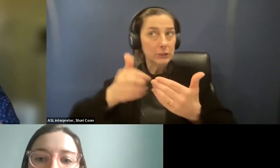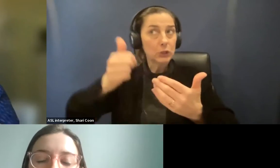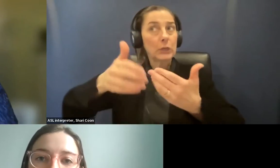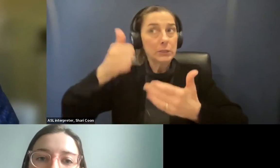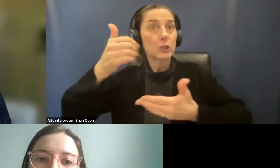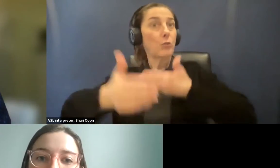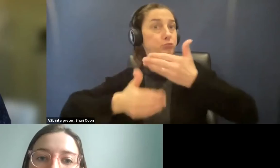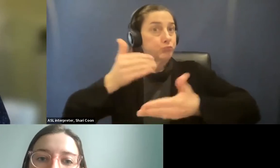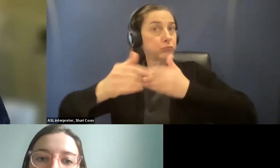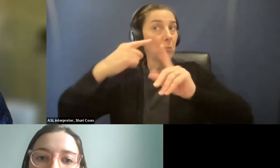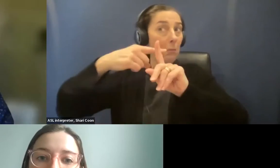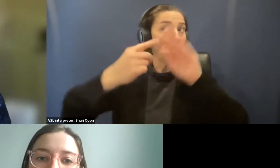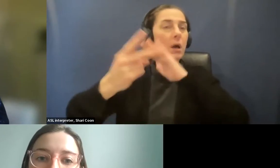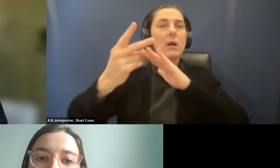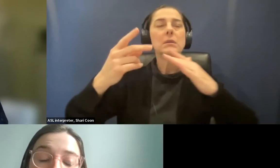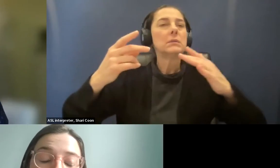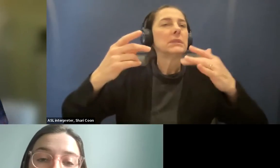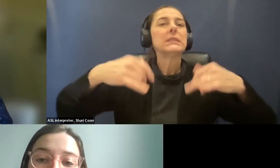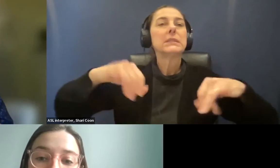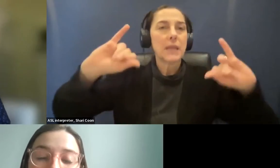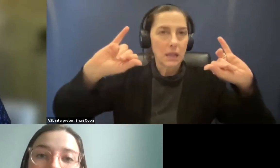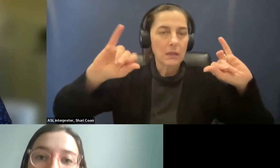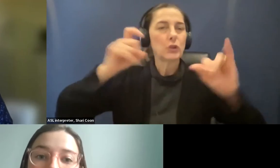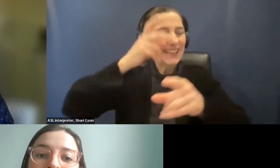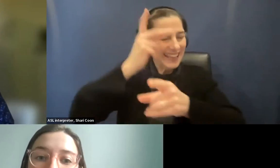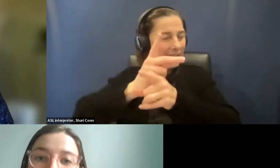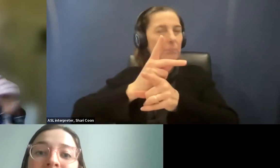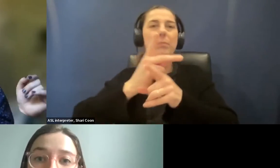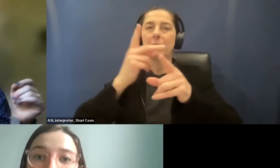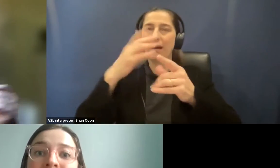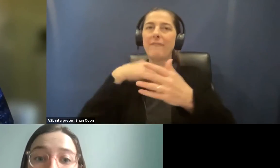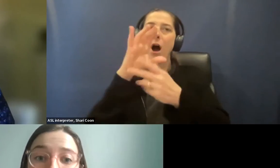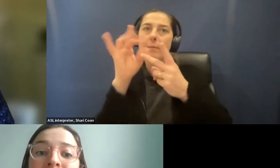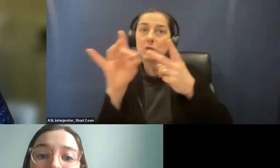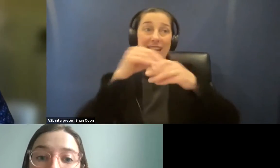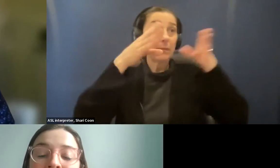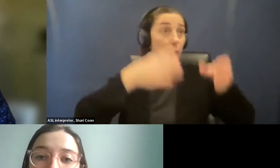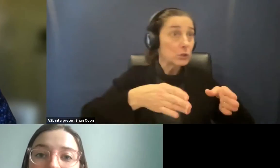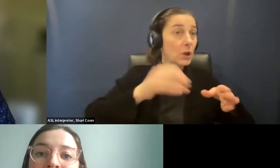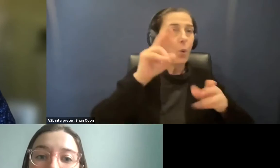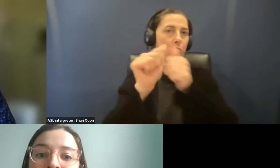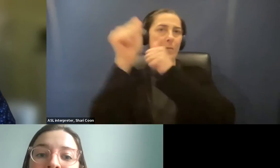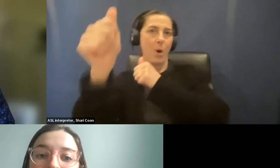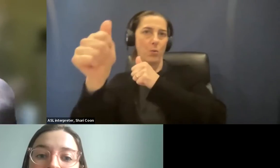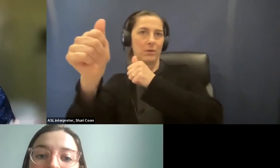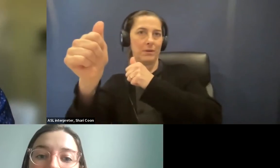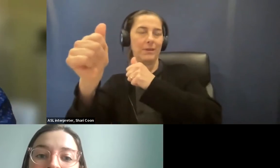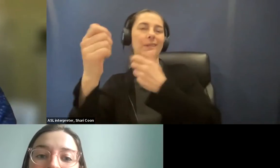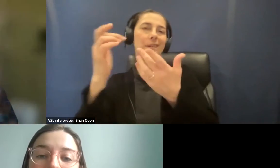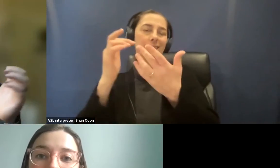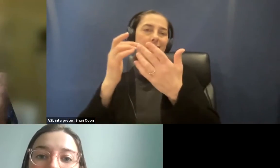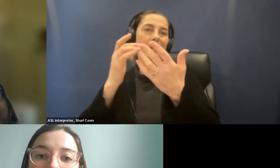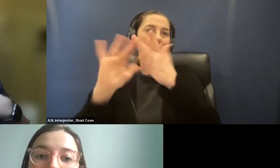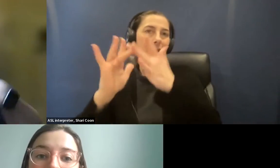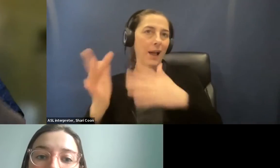have remote options or hybrid options for events. We should still have captioning